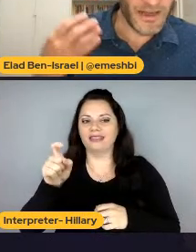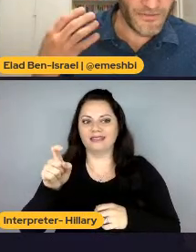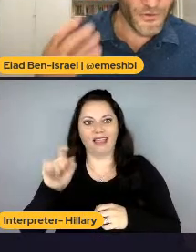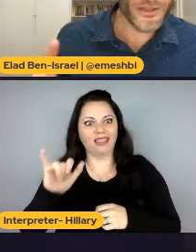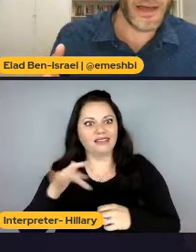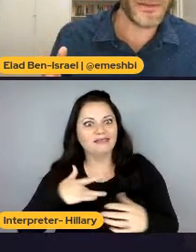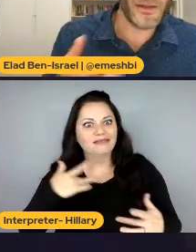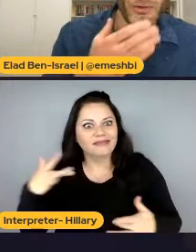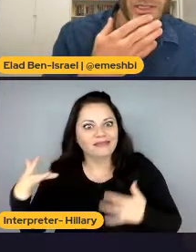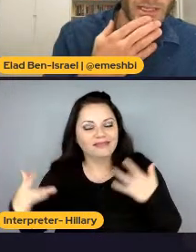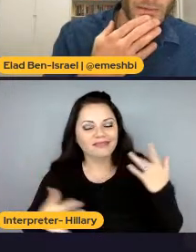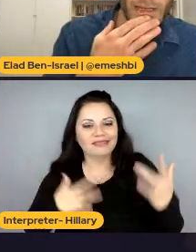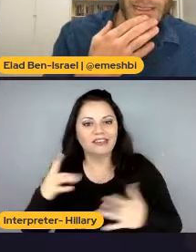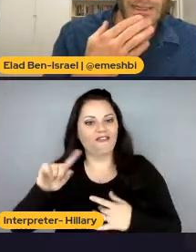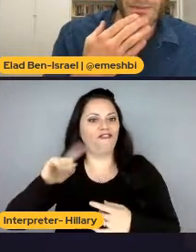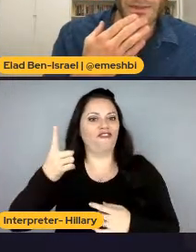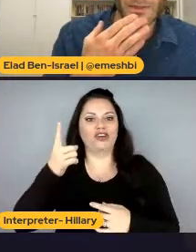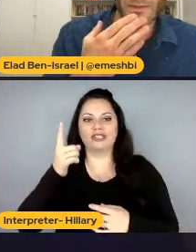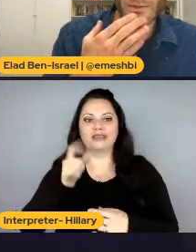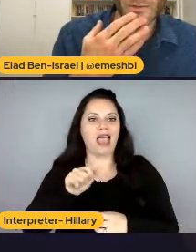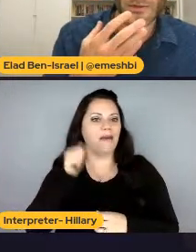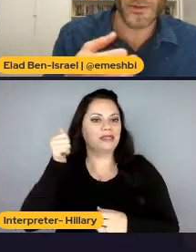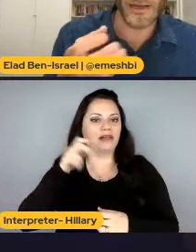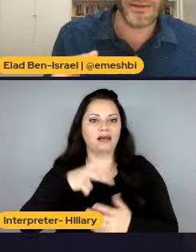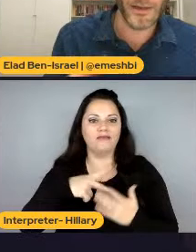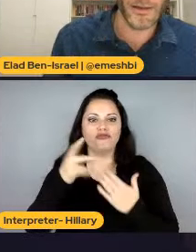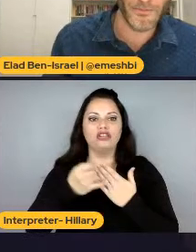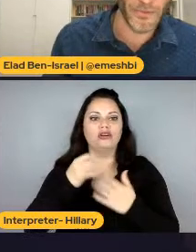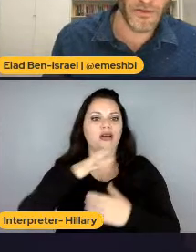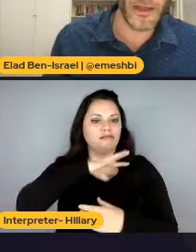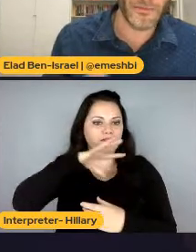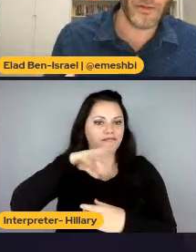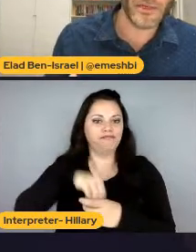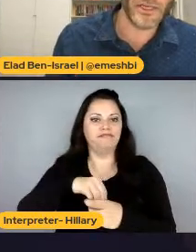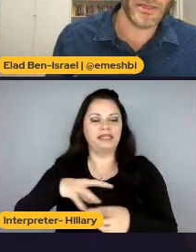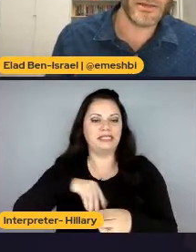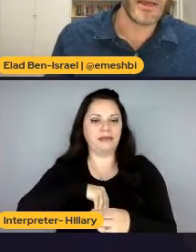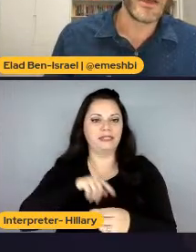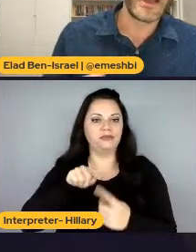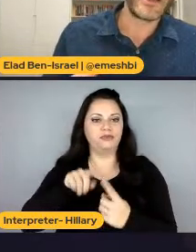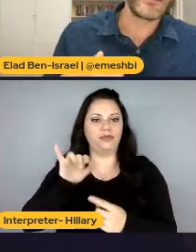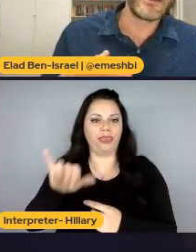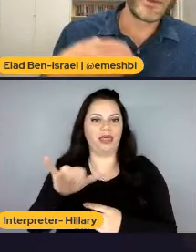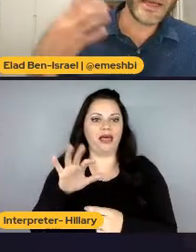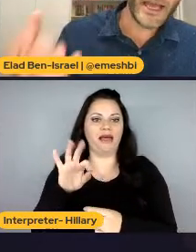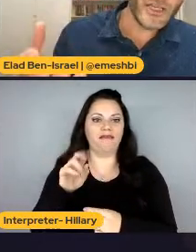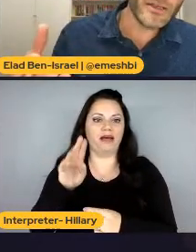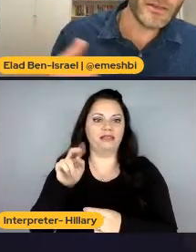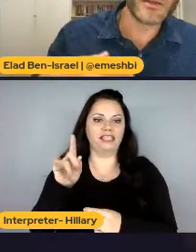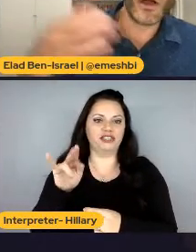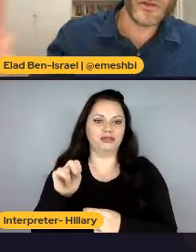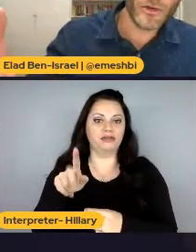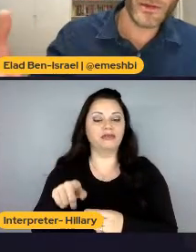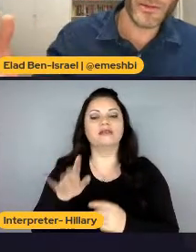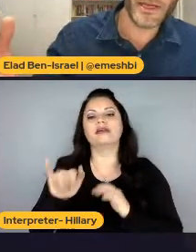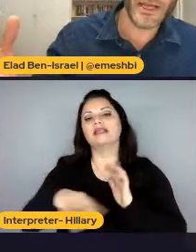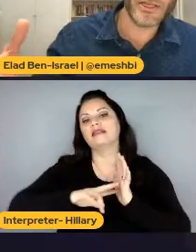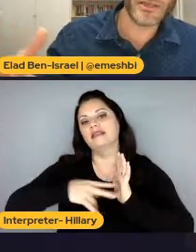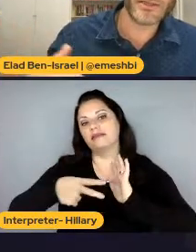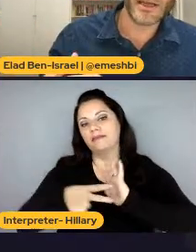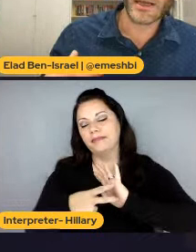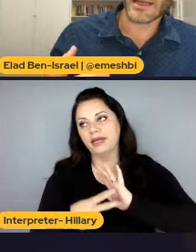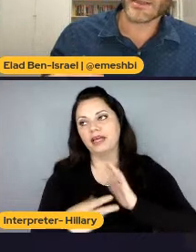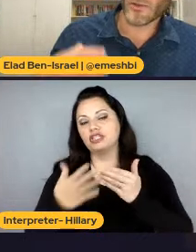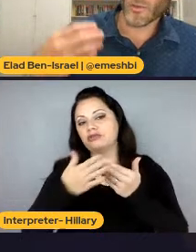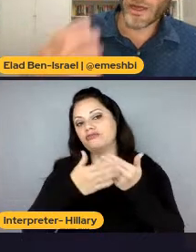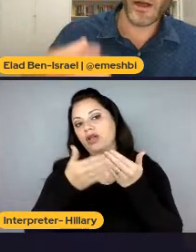It's the first Amazon project to get accepted to that foundation, and the implications, the long-term